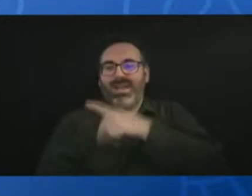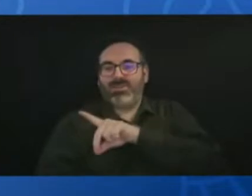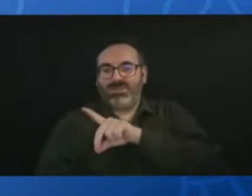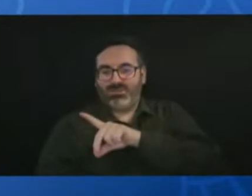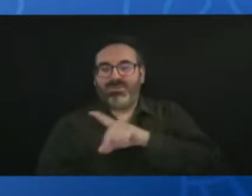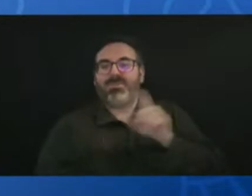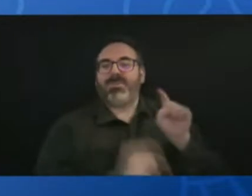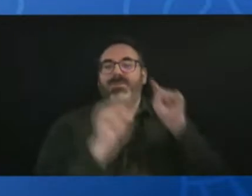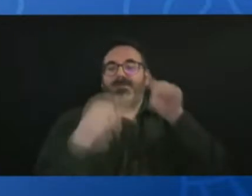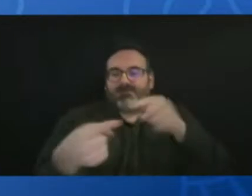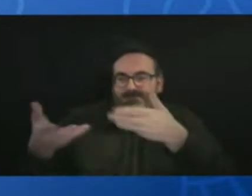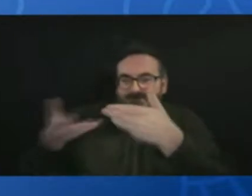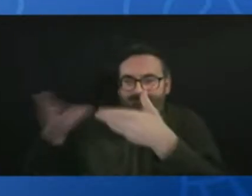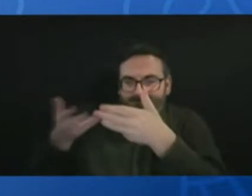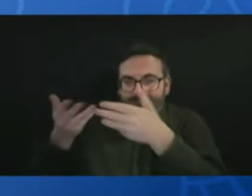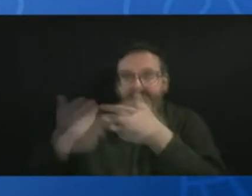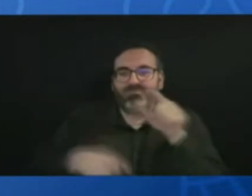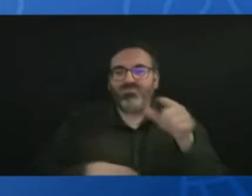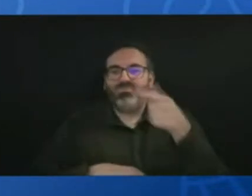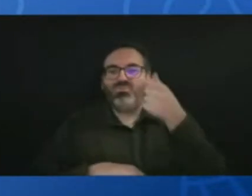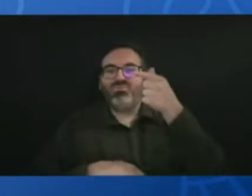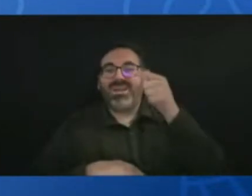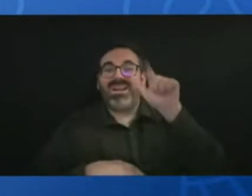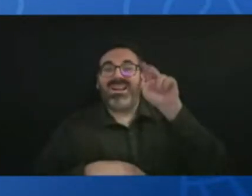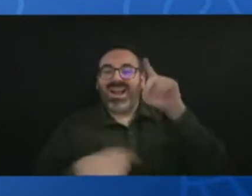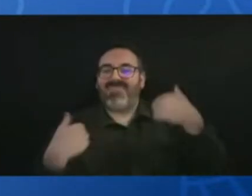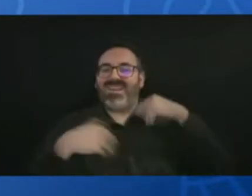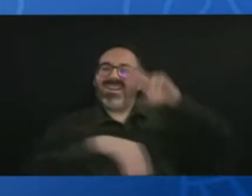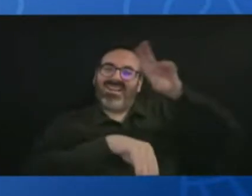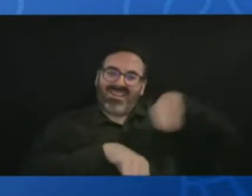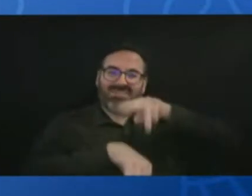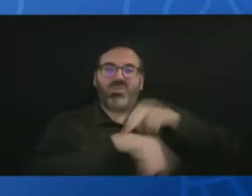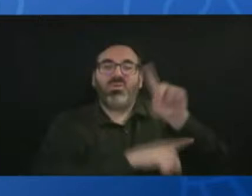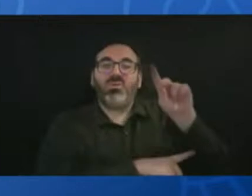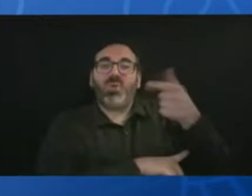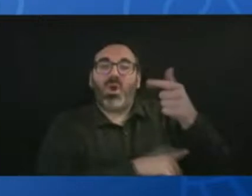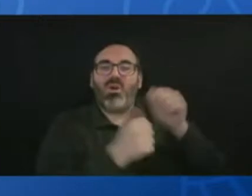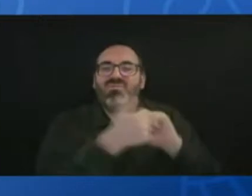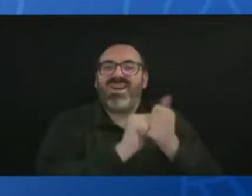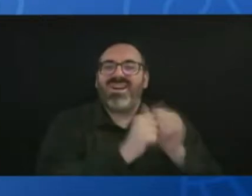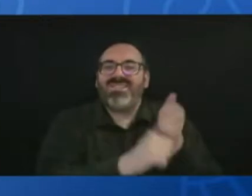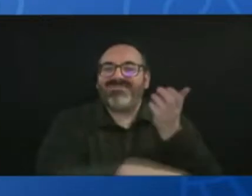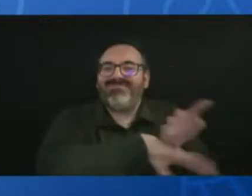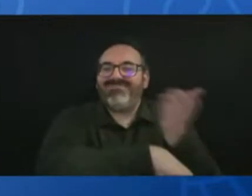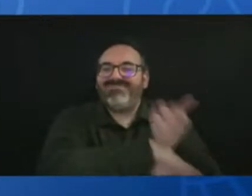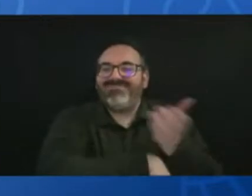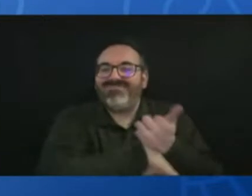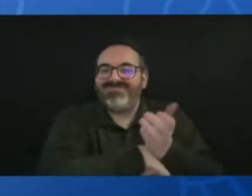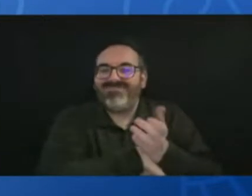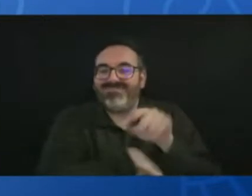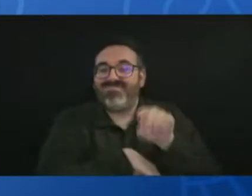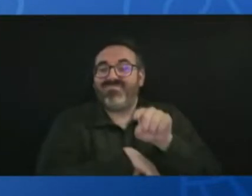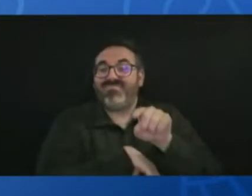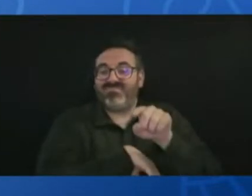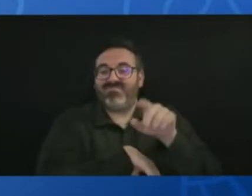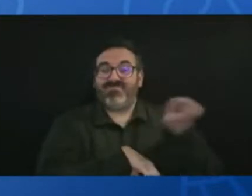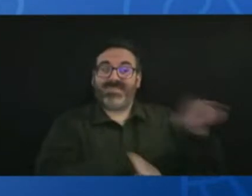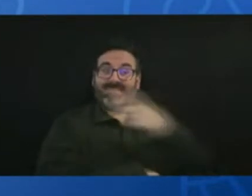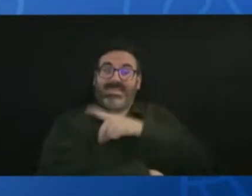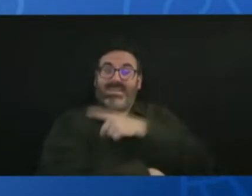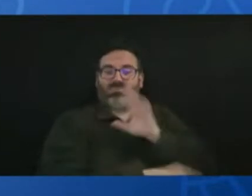for Greenland on Thursday, March 27th, and return to the United States on Saturday, March 29th. When